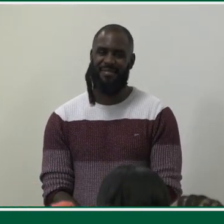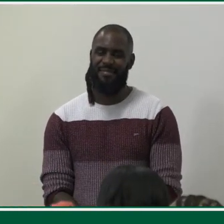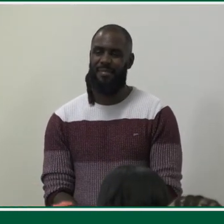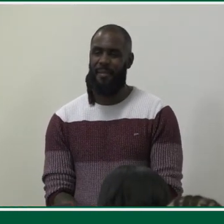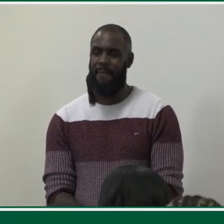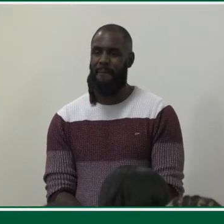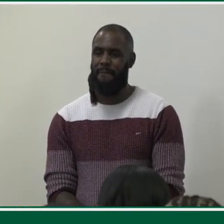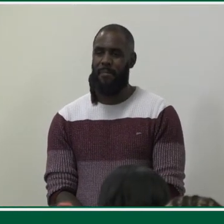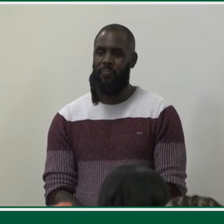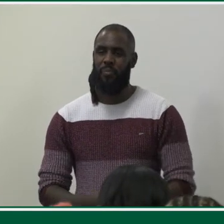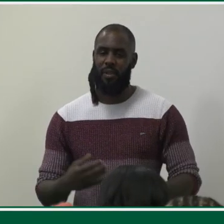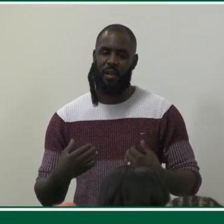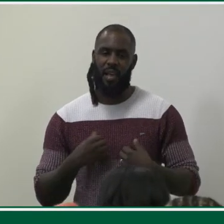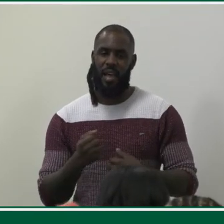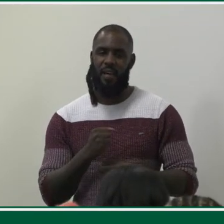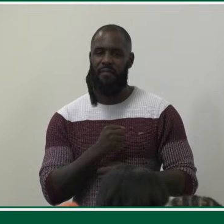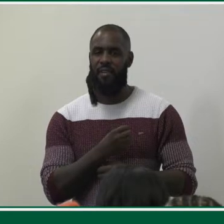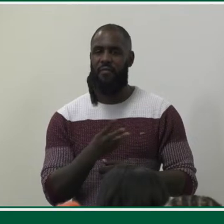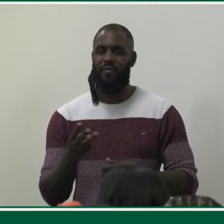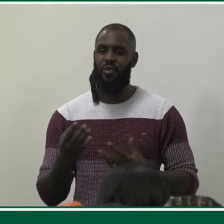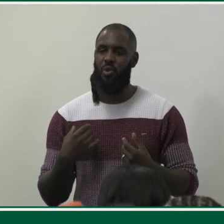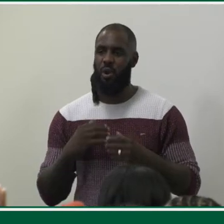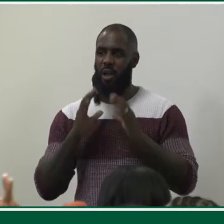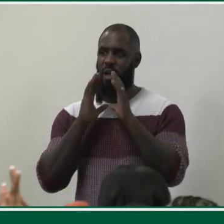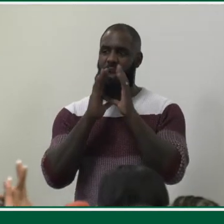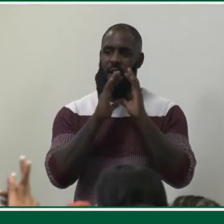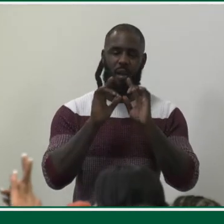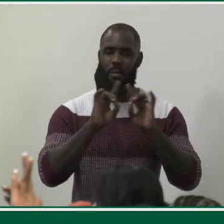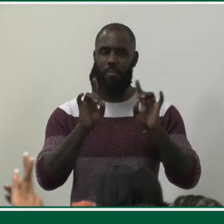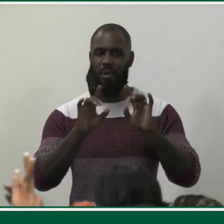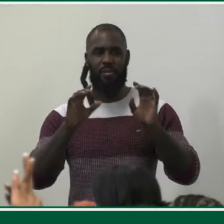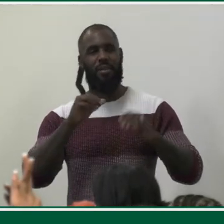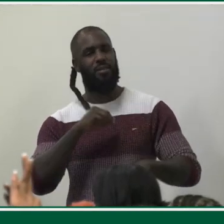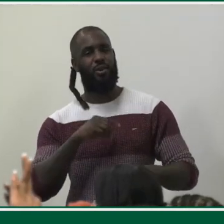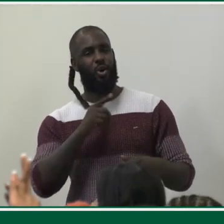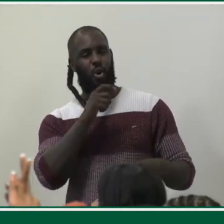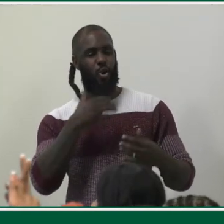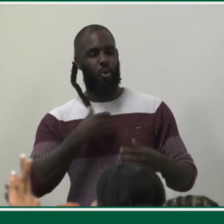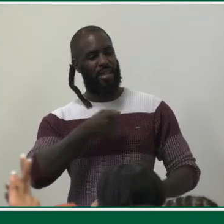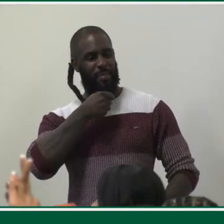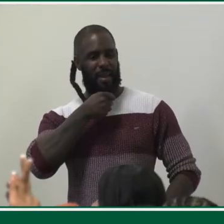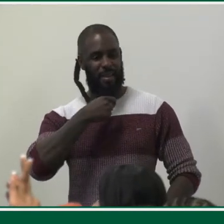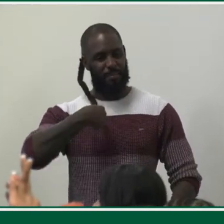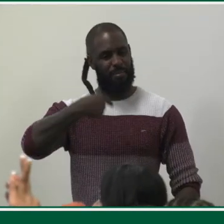I'm sure that a few of our panelists would love to call out. But I got the mic.